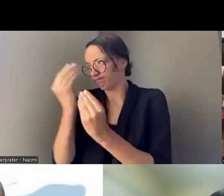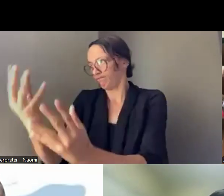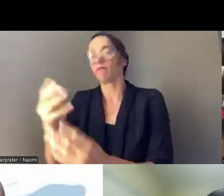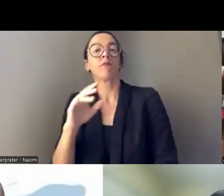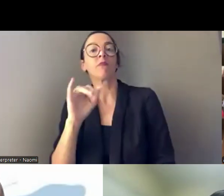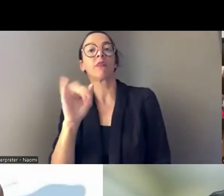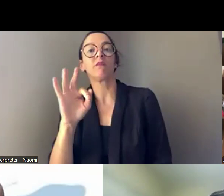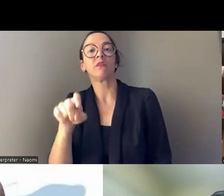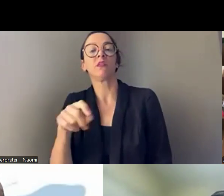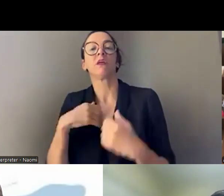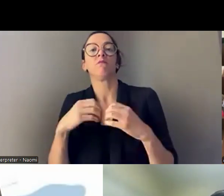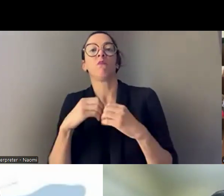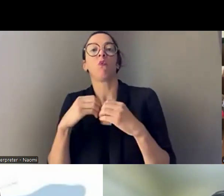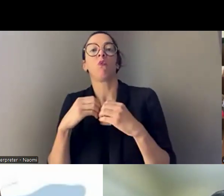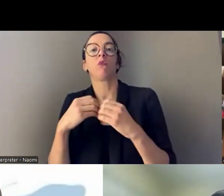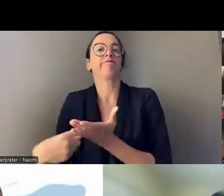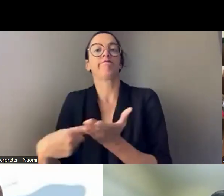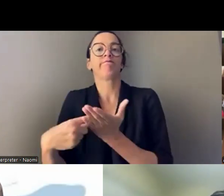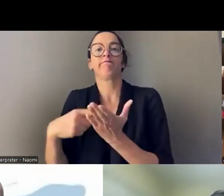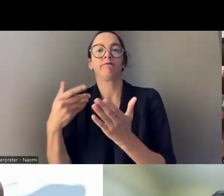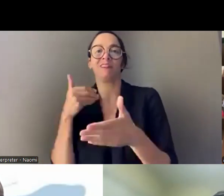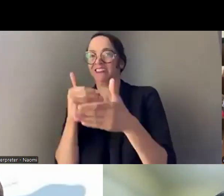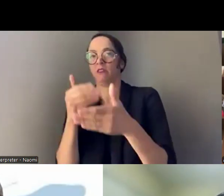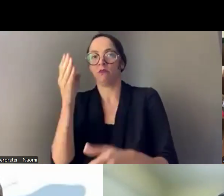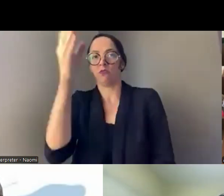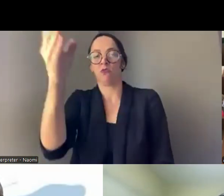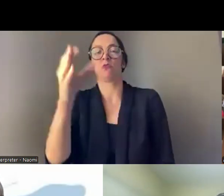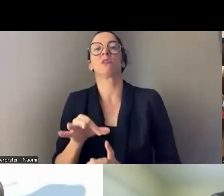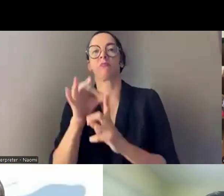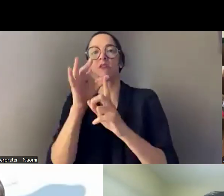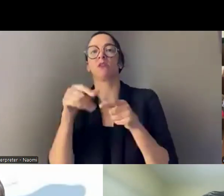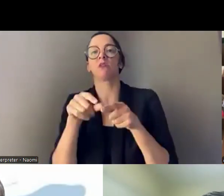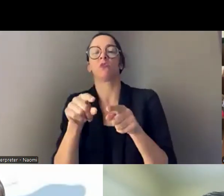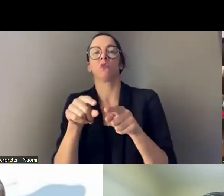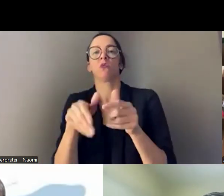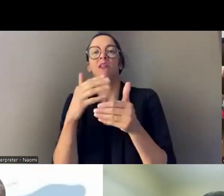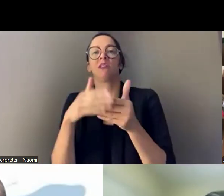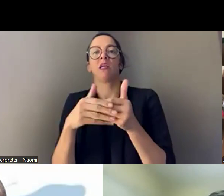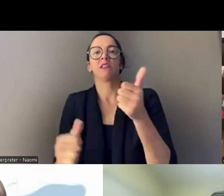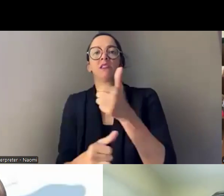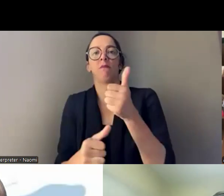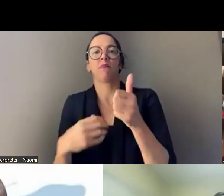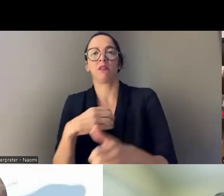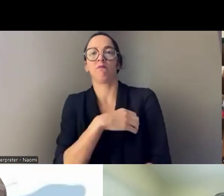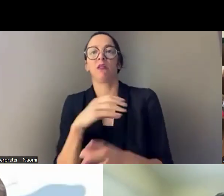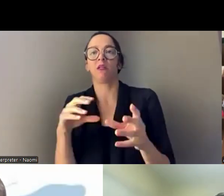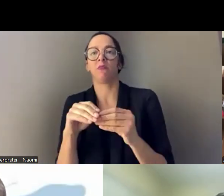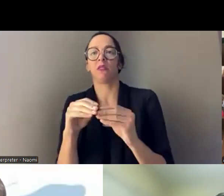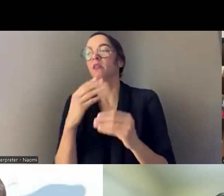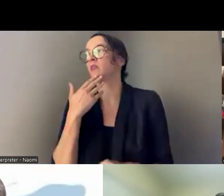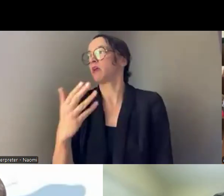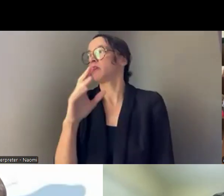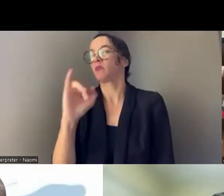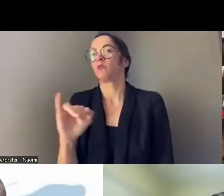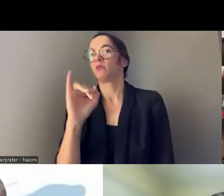additional conversations in the near future, especially at the next subcommittee meeting. Thank you, Jimmy, so much for being